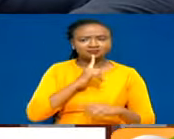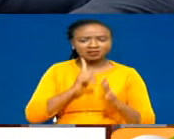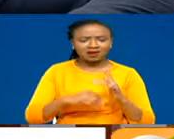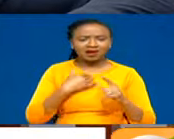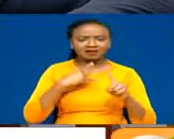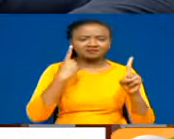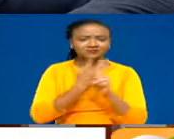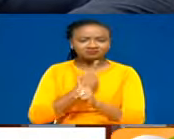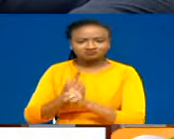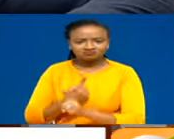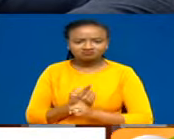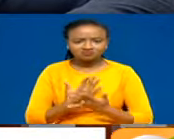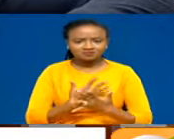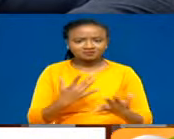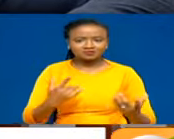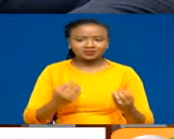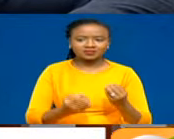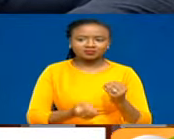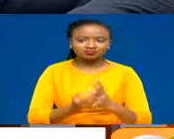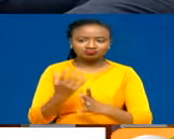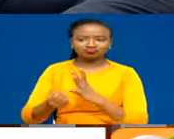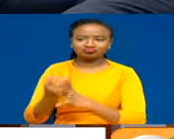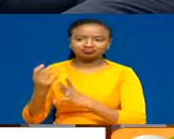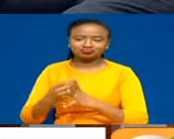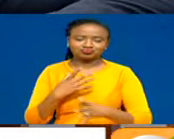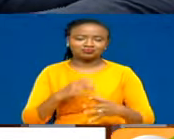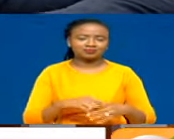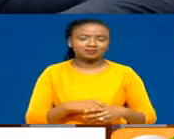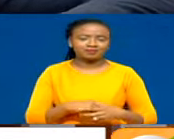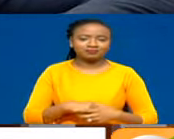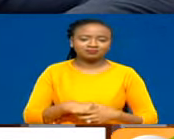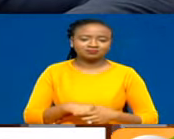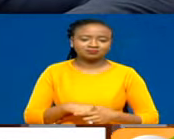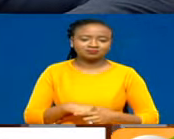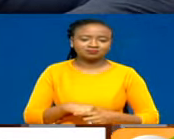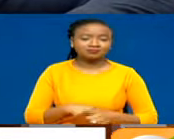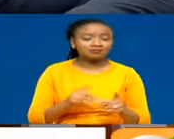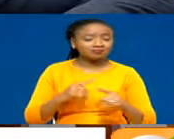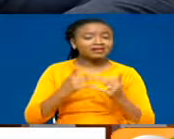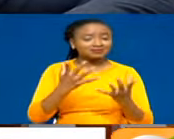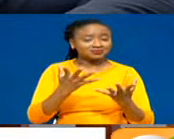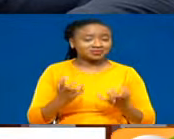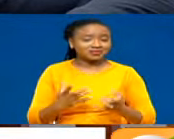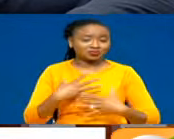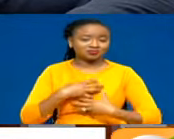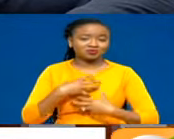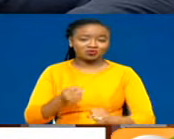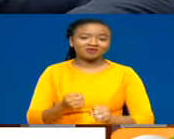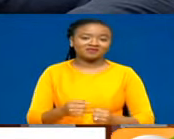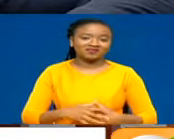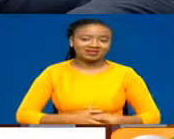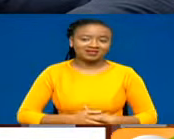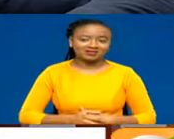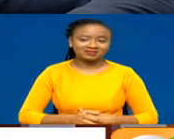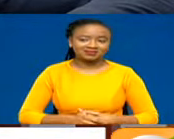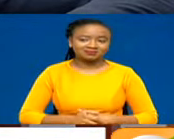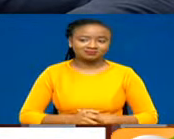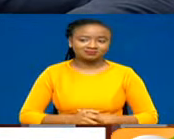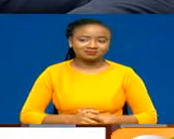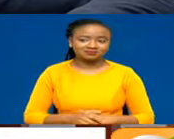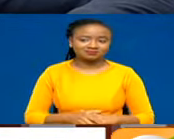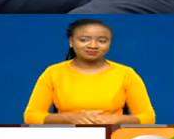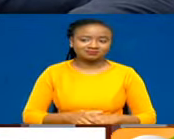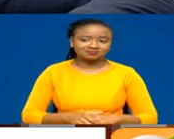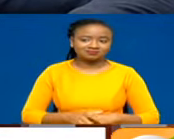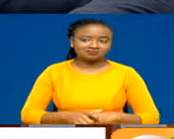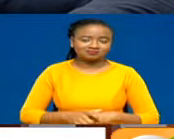know, variants and all of that. But you know what? We have to be bold a little bit and try to get out of this and get back